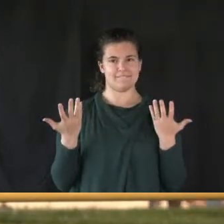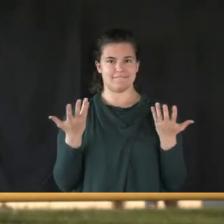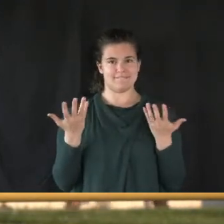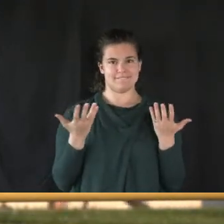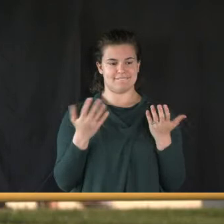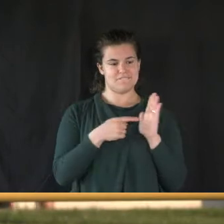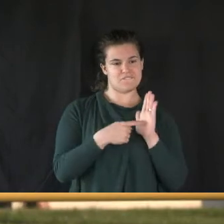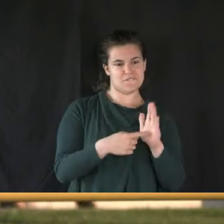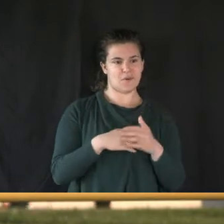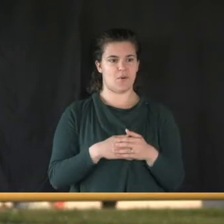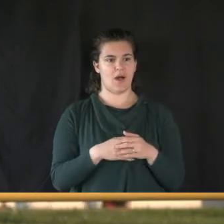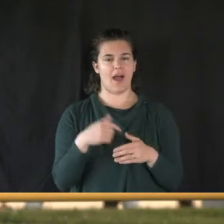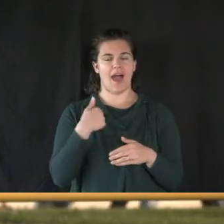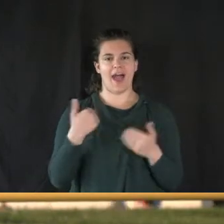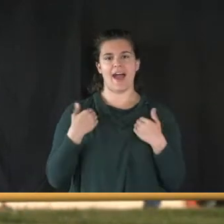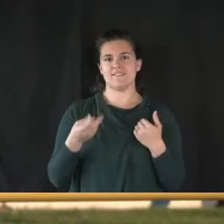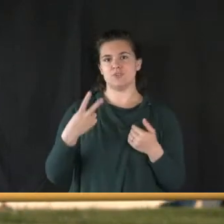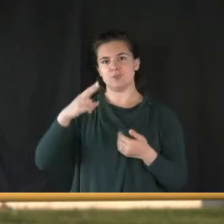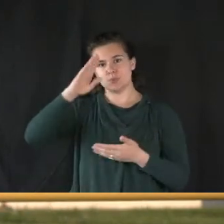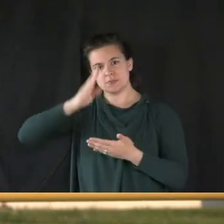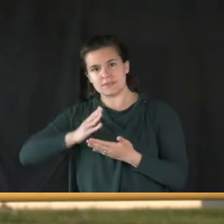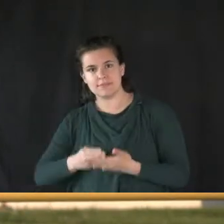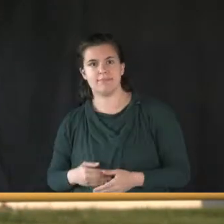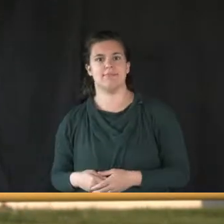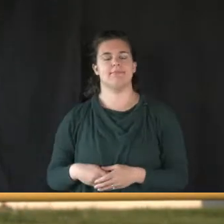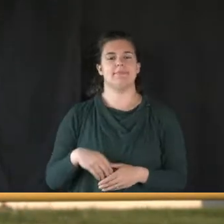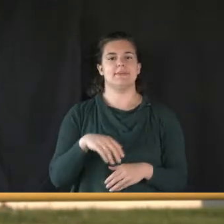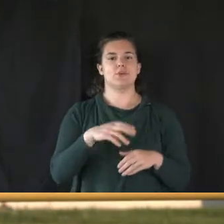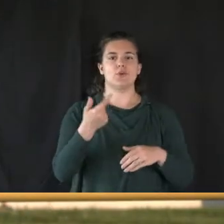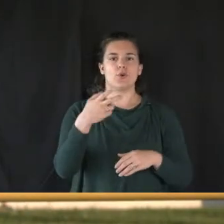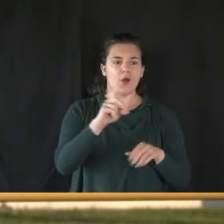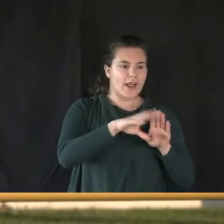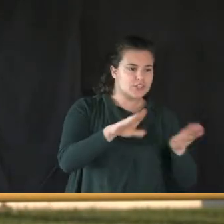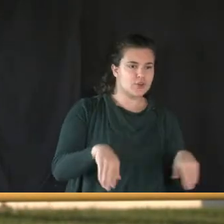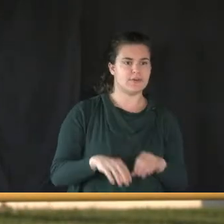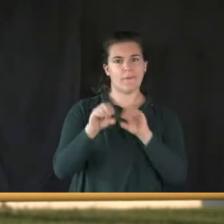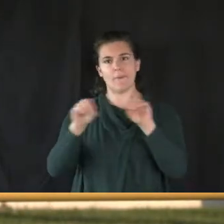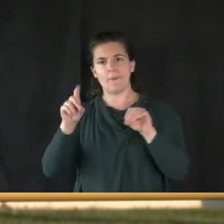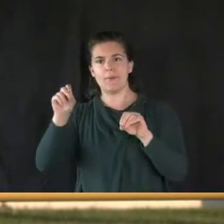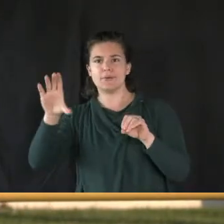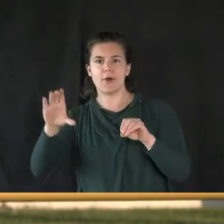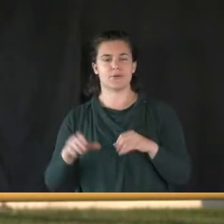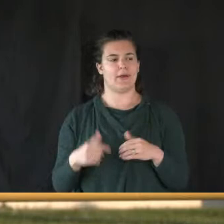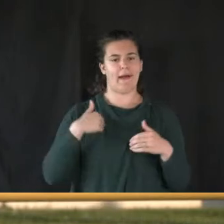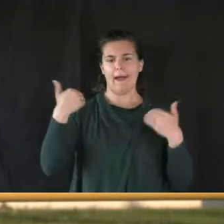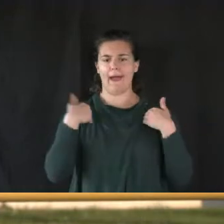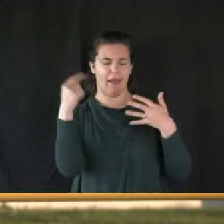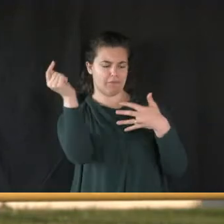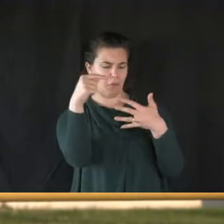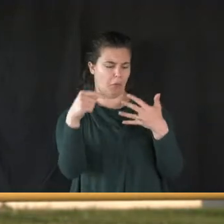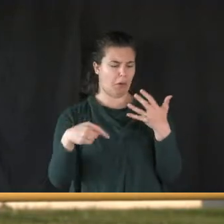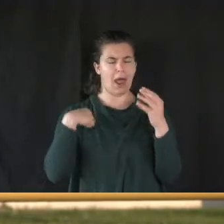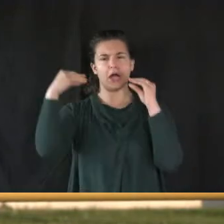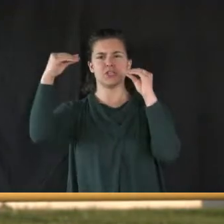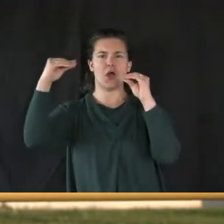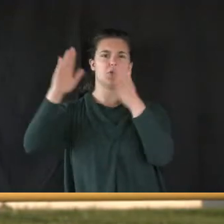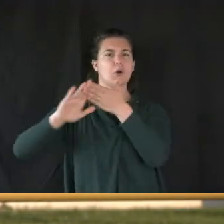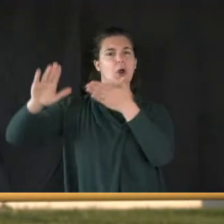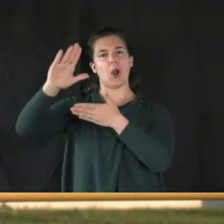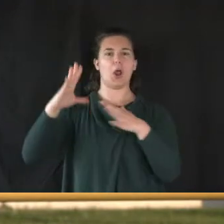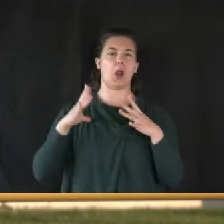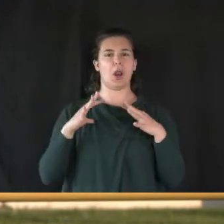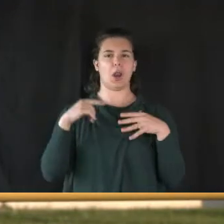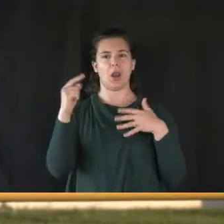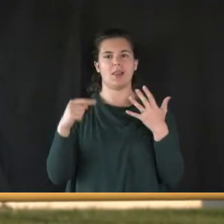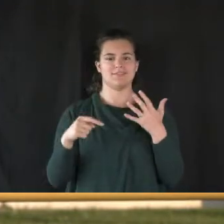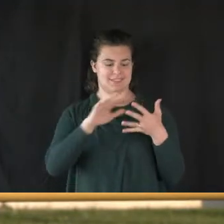2 sons, grandchildren, a doctorate, a career in higher education. Yeah,